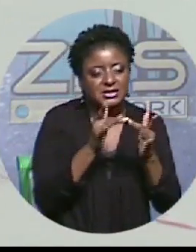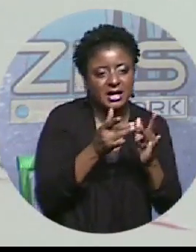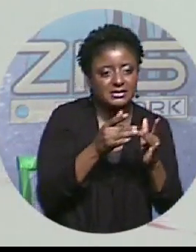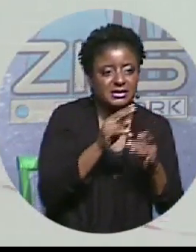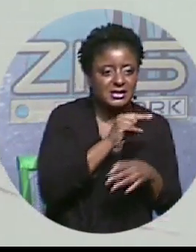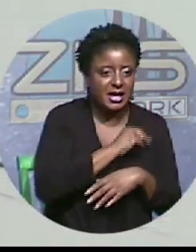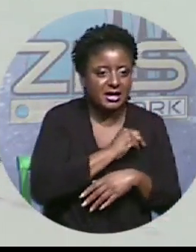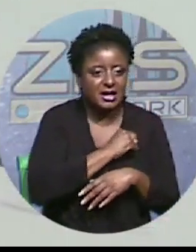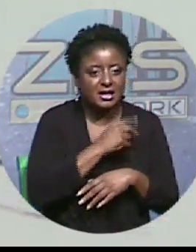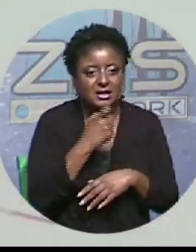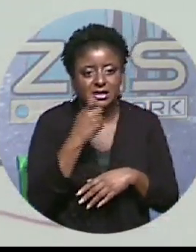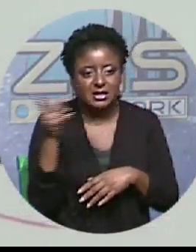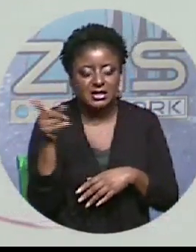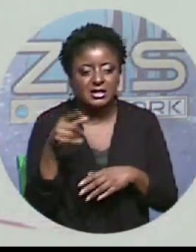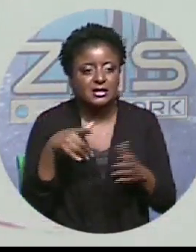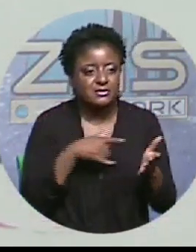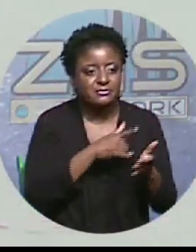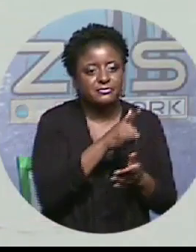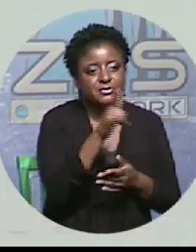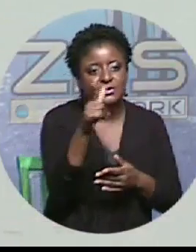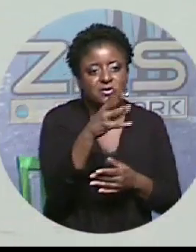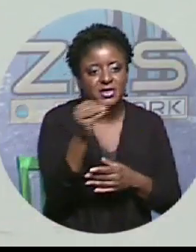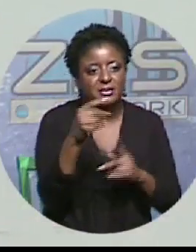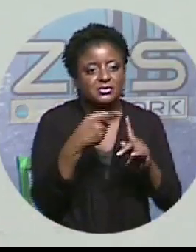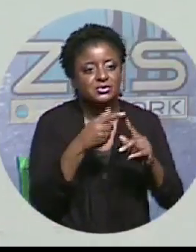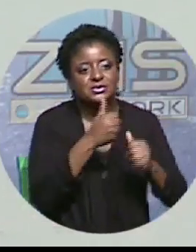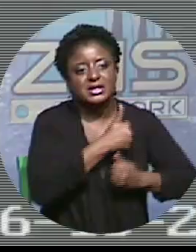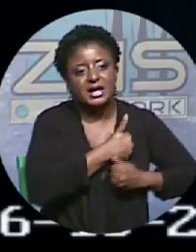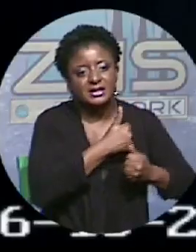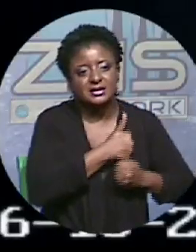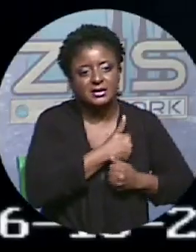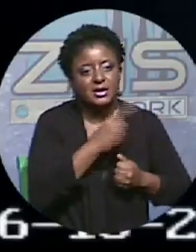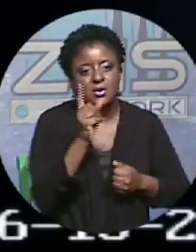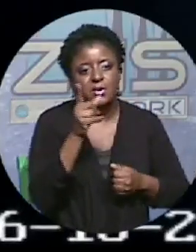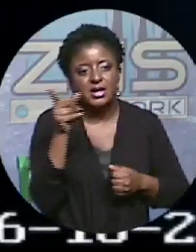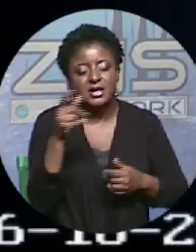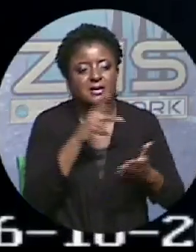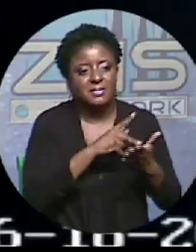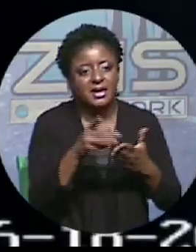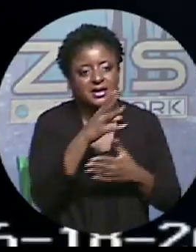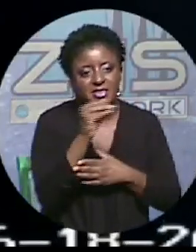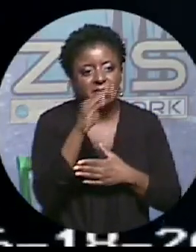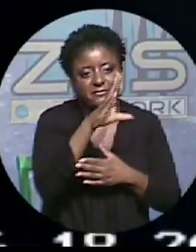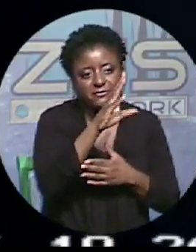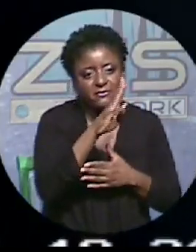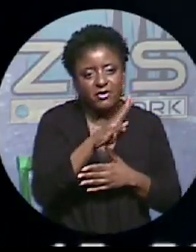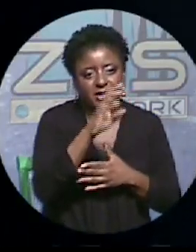them $40,000 for affidavits, where their responses were coached.